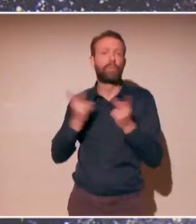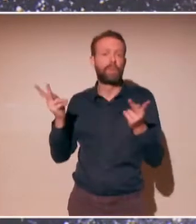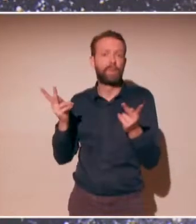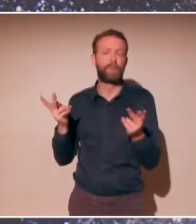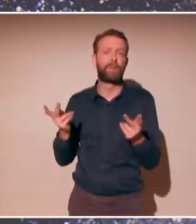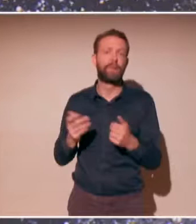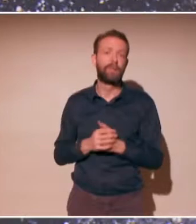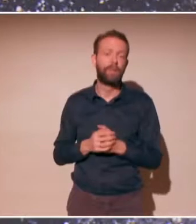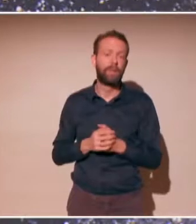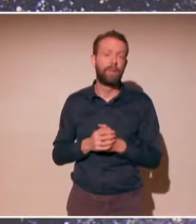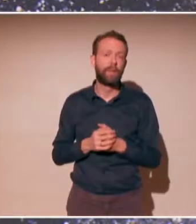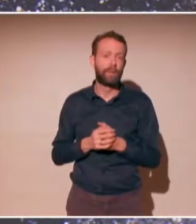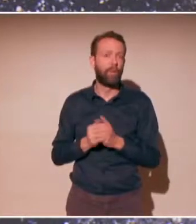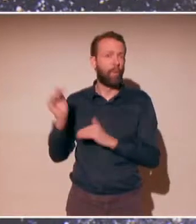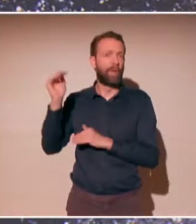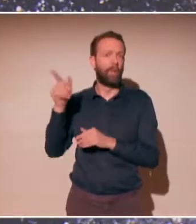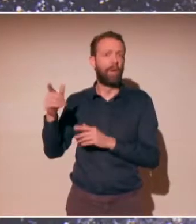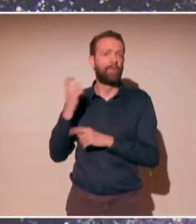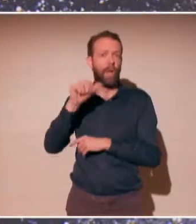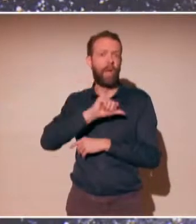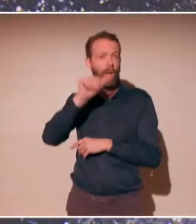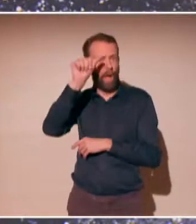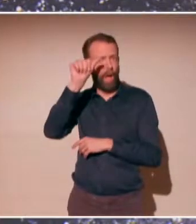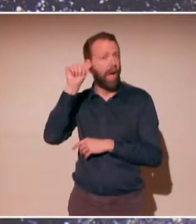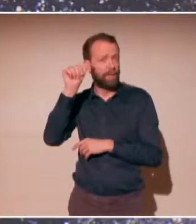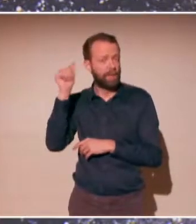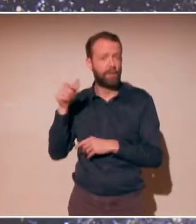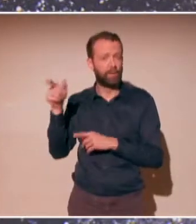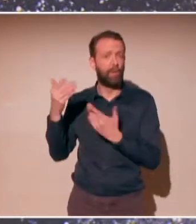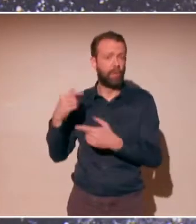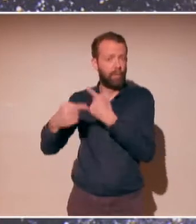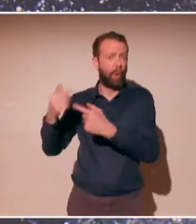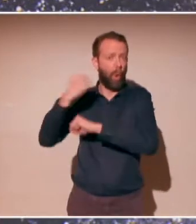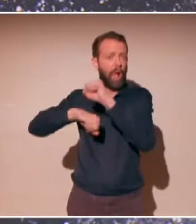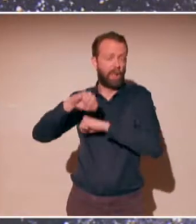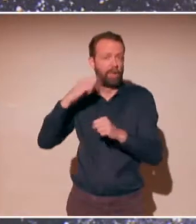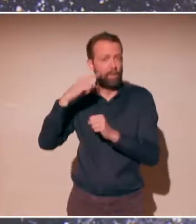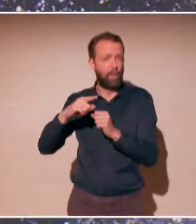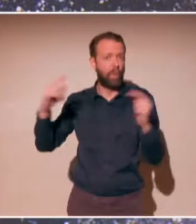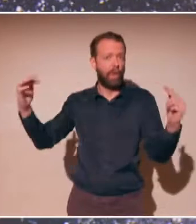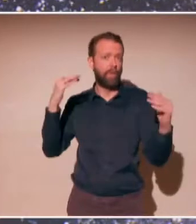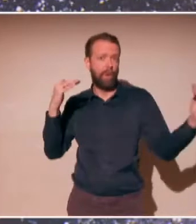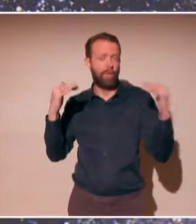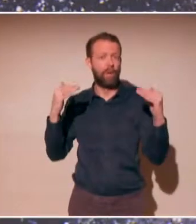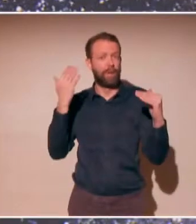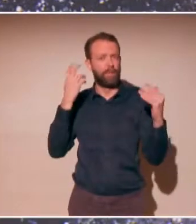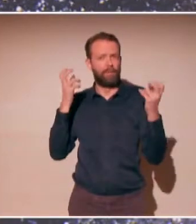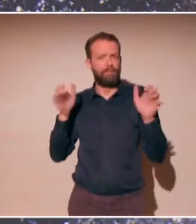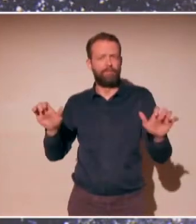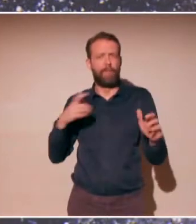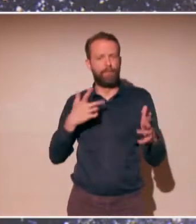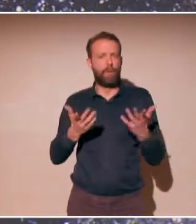And when I say the world, I mean either our American competitors or other private